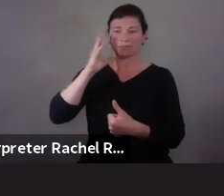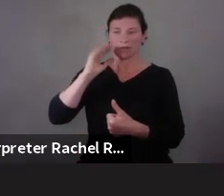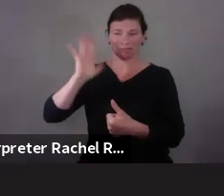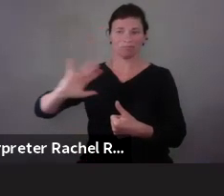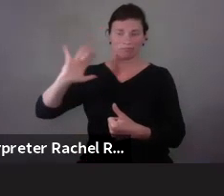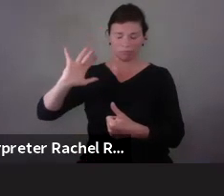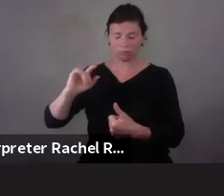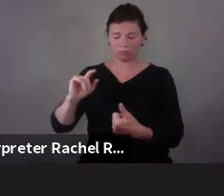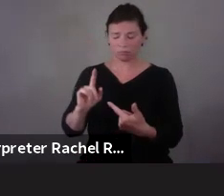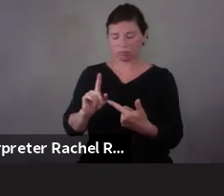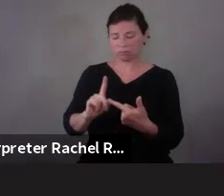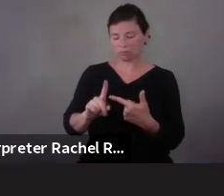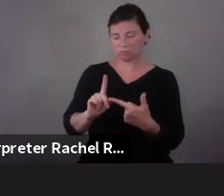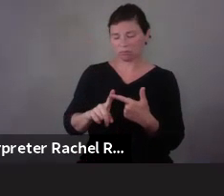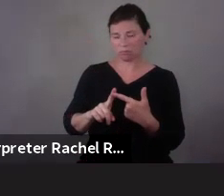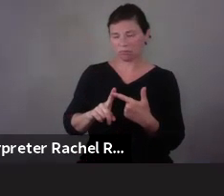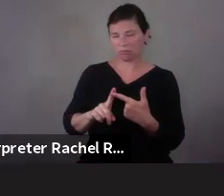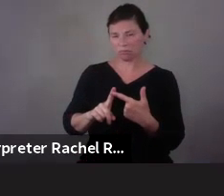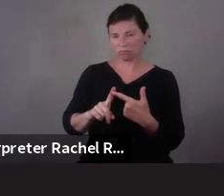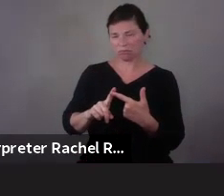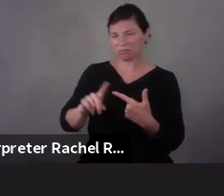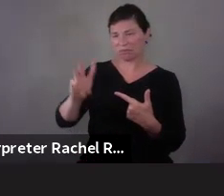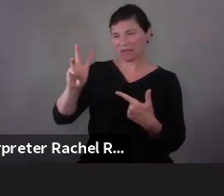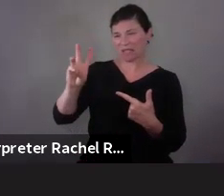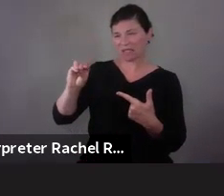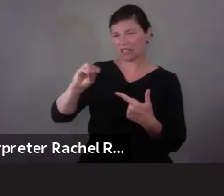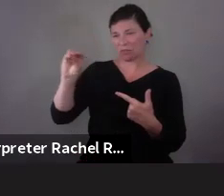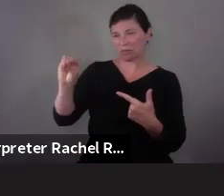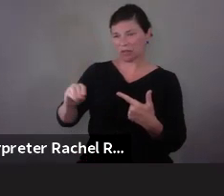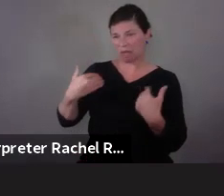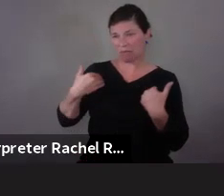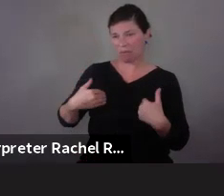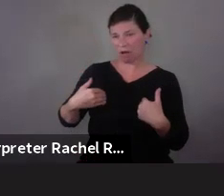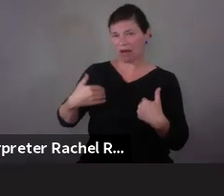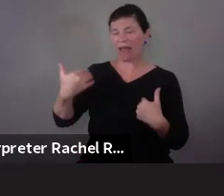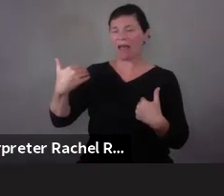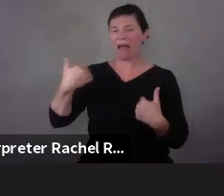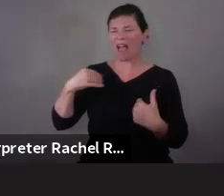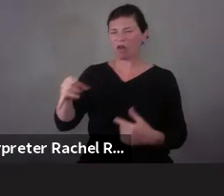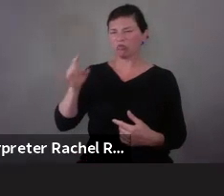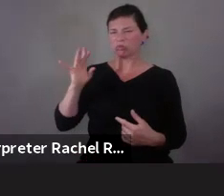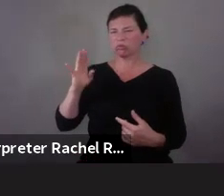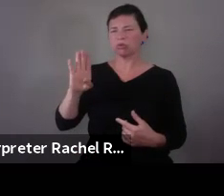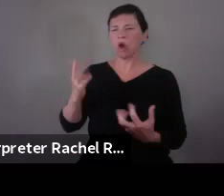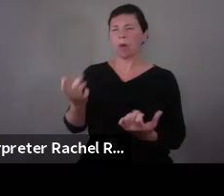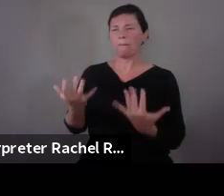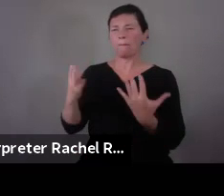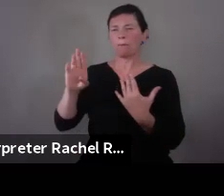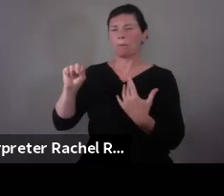past. And also 60% of my body is covered in 4th degree burn scars.